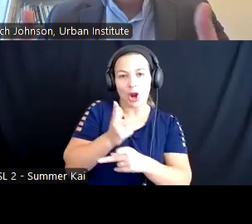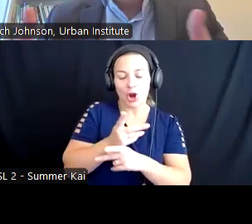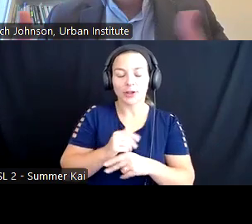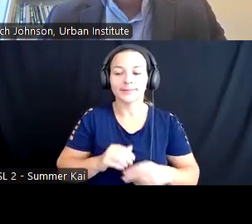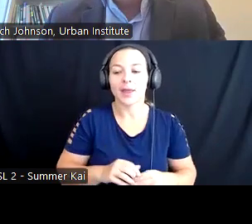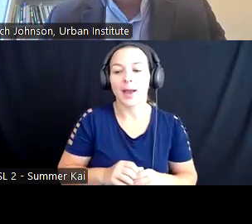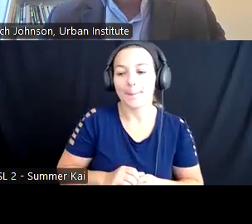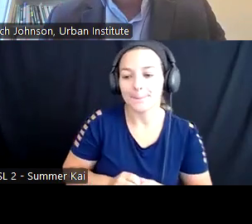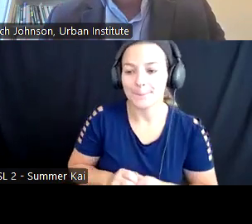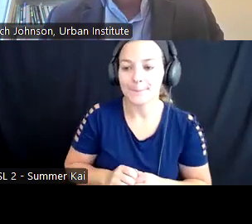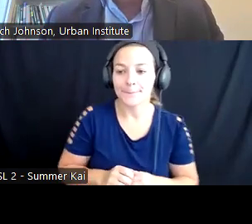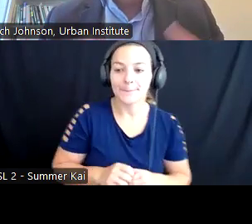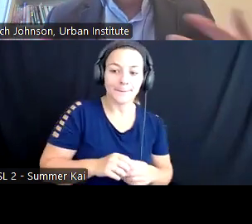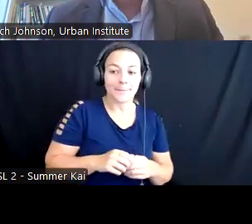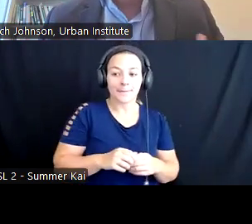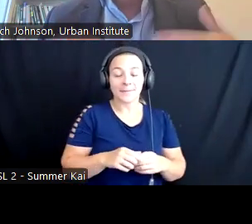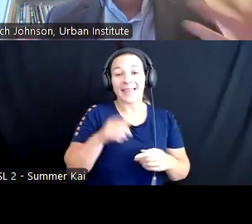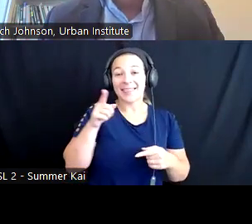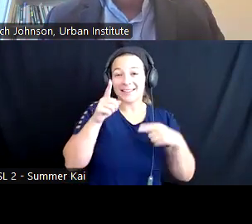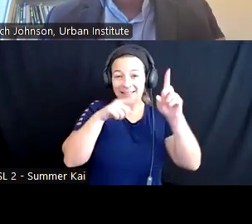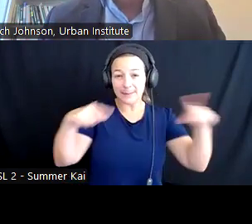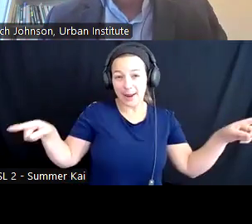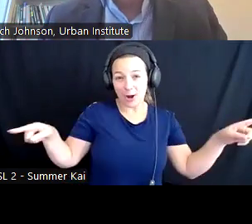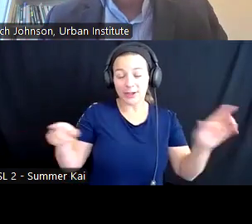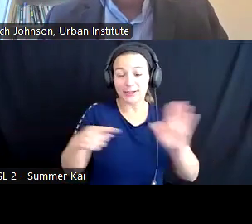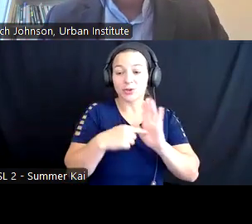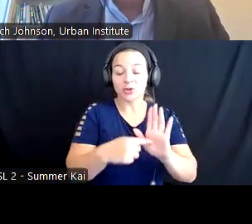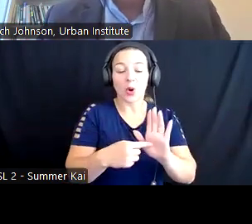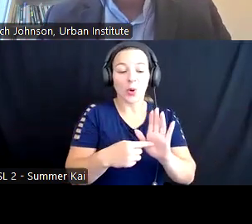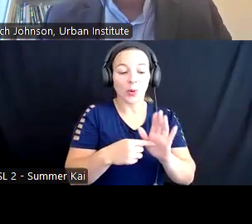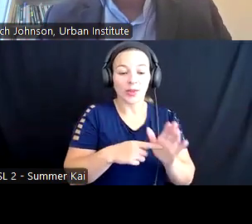these disparities reflect the well-known